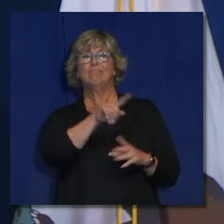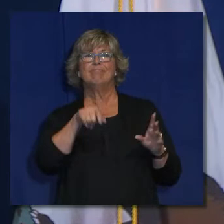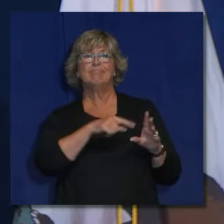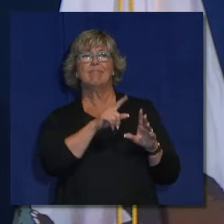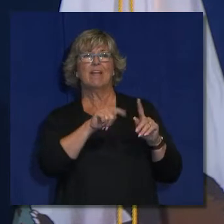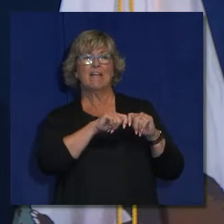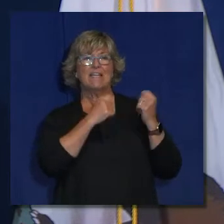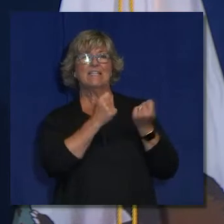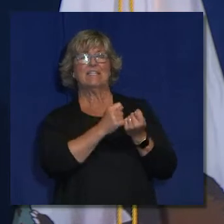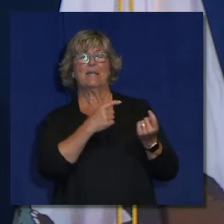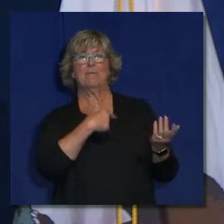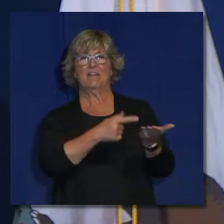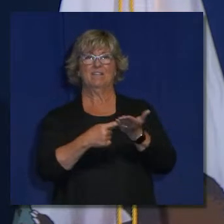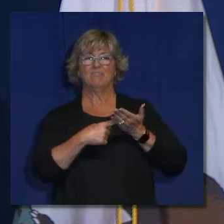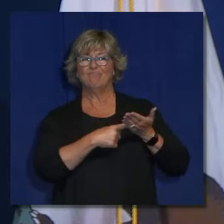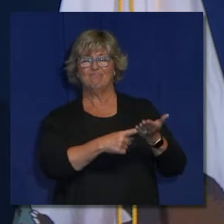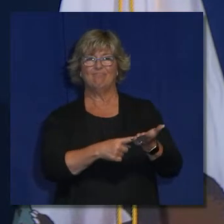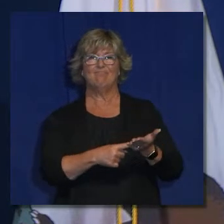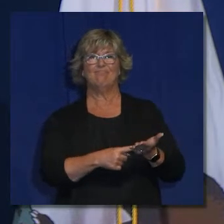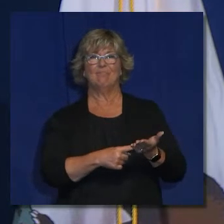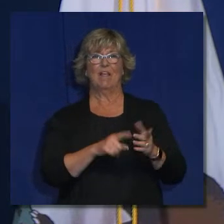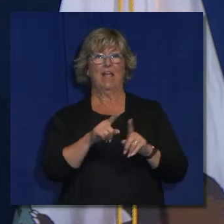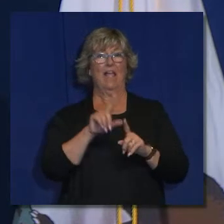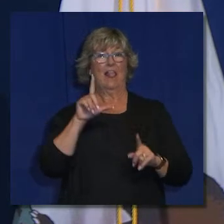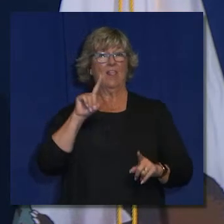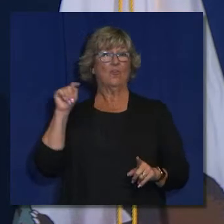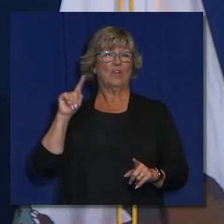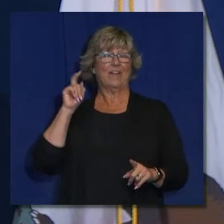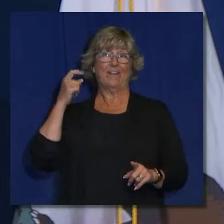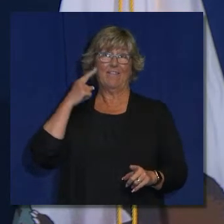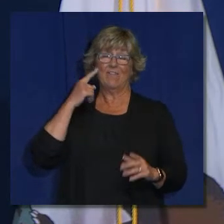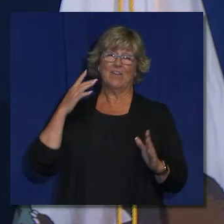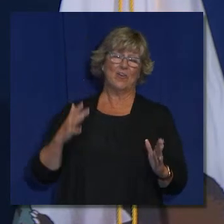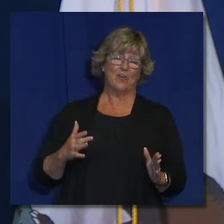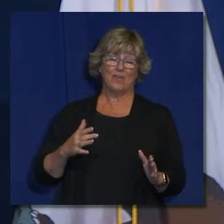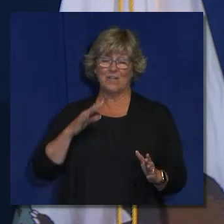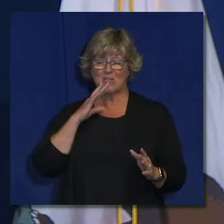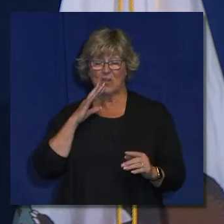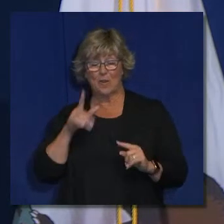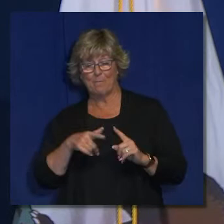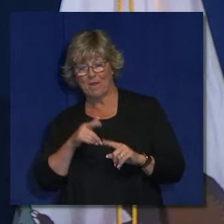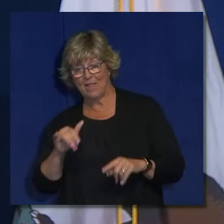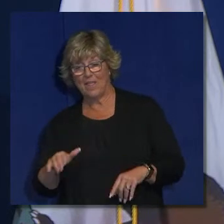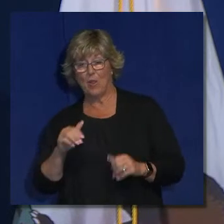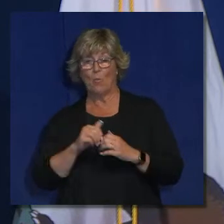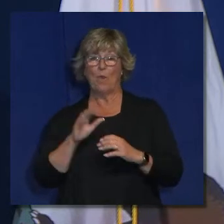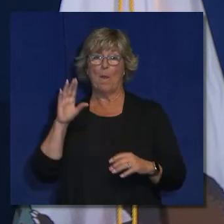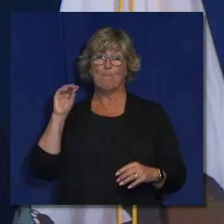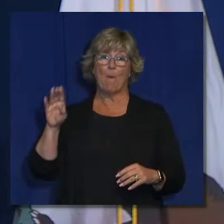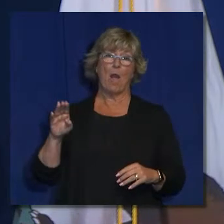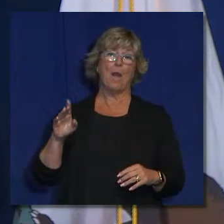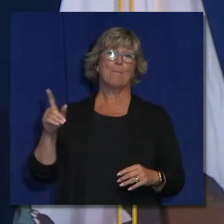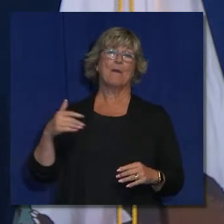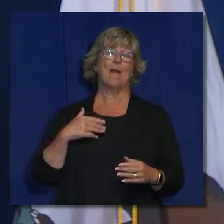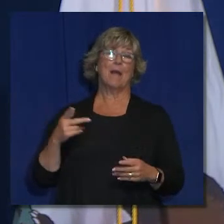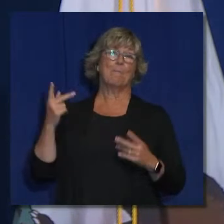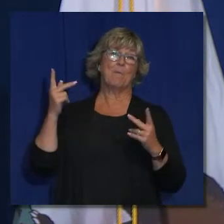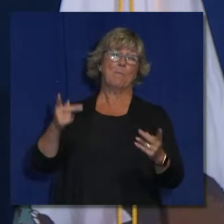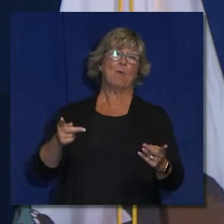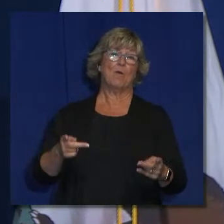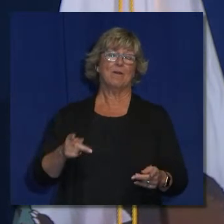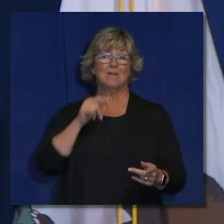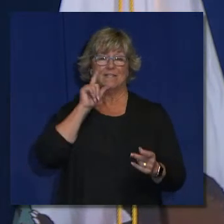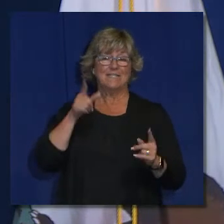wonderful debates on this. I was out there as lieutenant governor, many different forums talking about this with Bob. He put out some proposals. They're